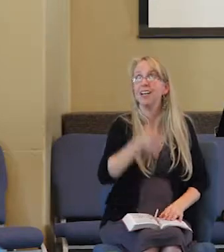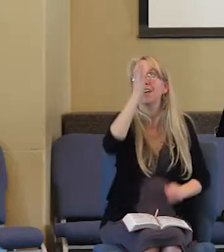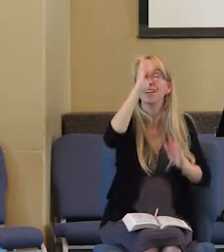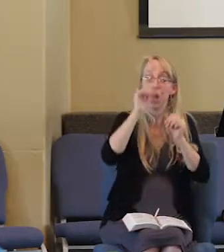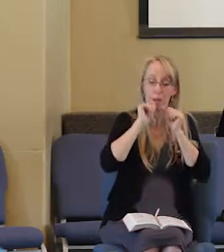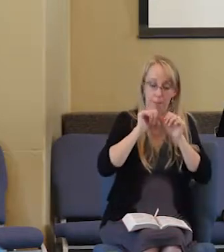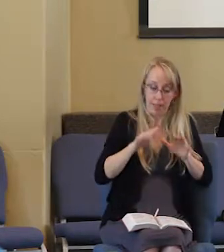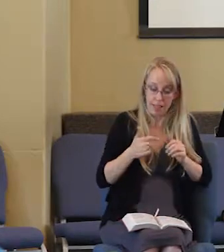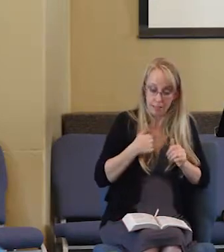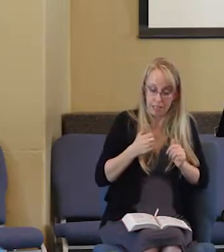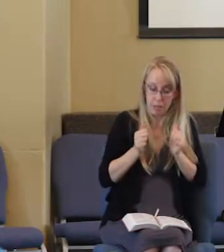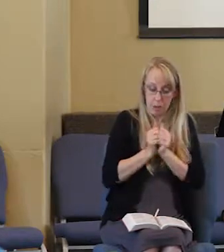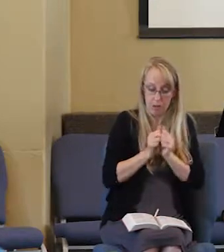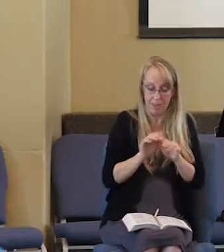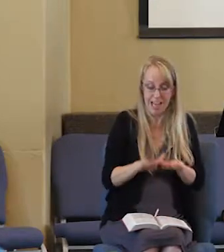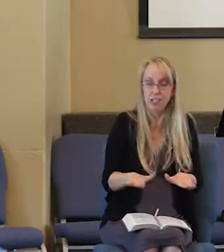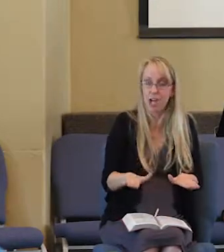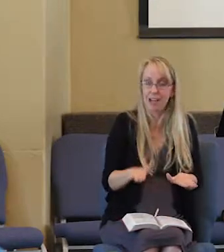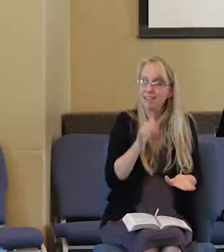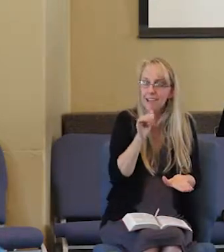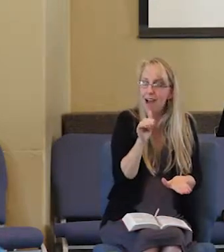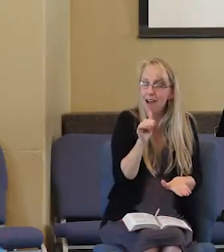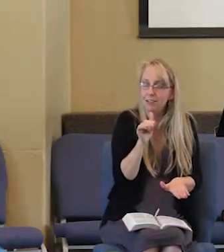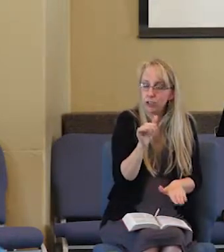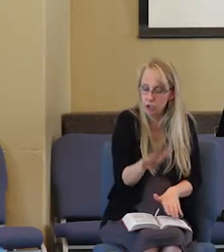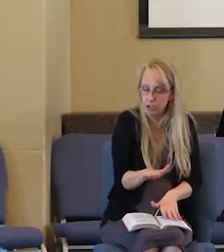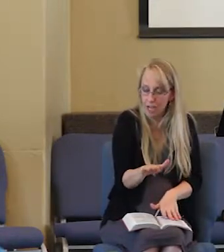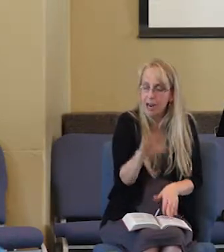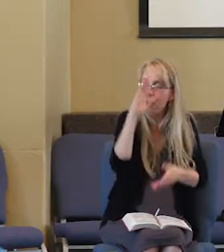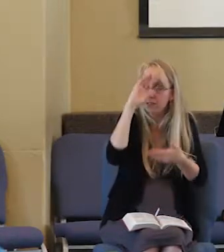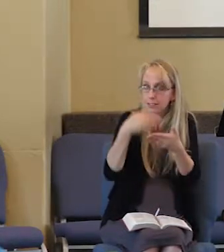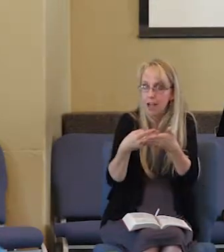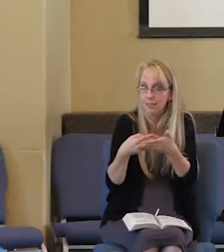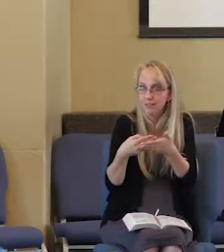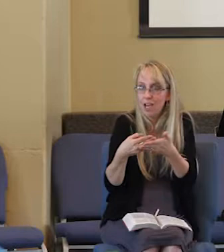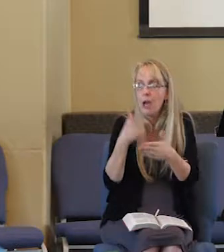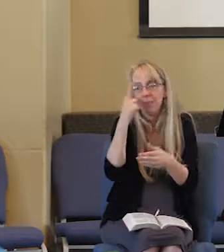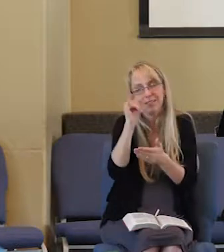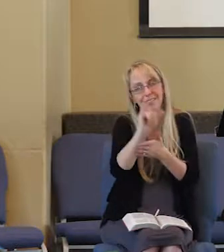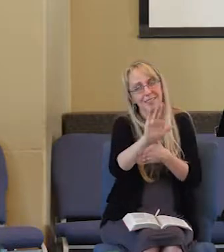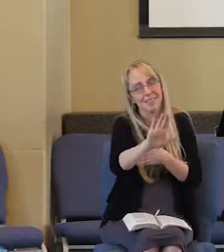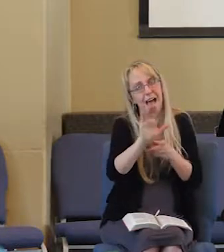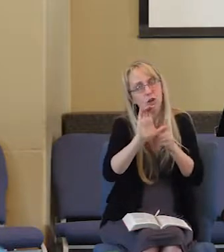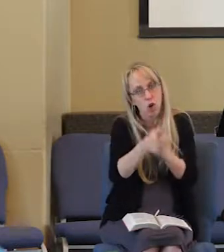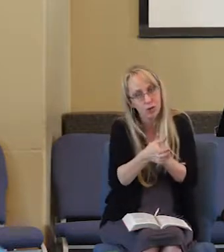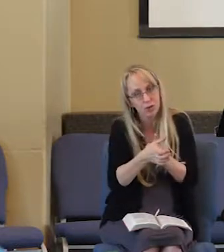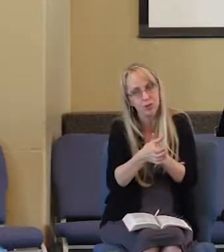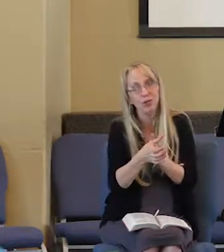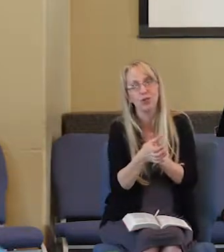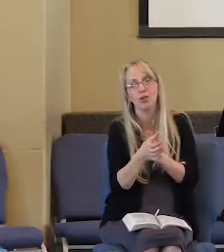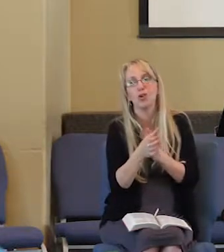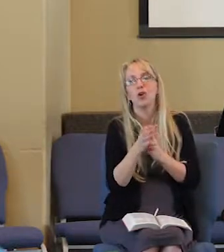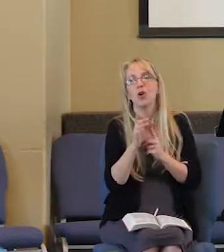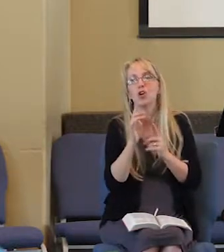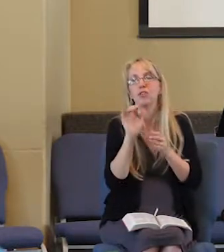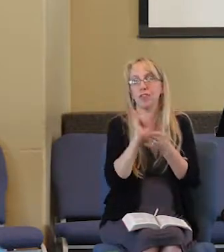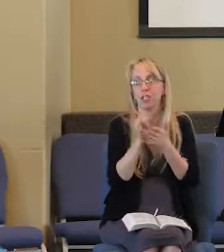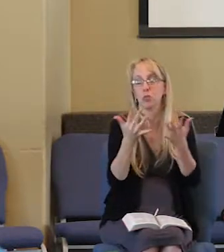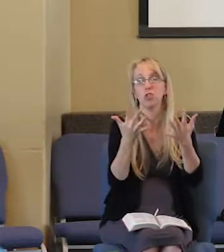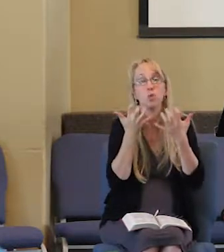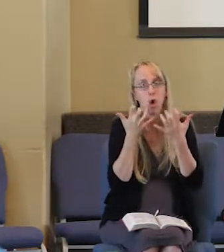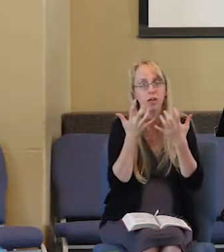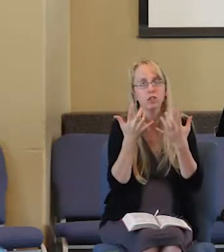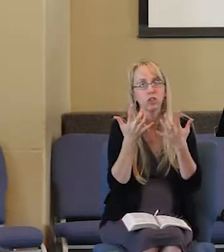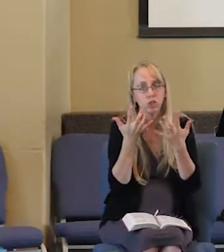God, bless me with a child, not just a child, with a son, because that in that culture, that was what